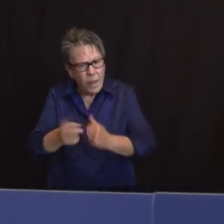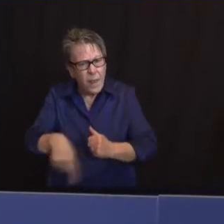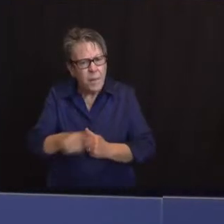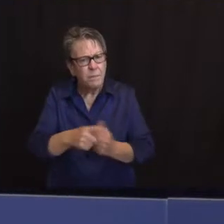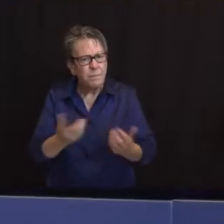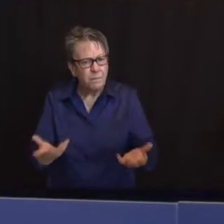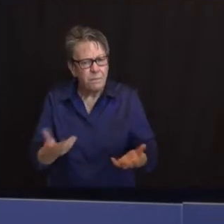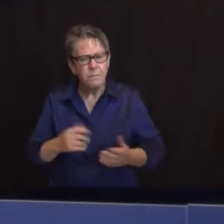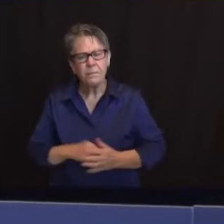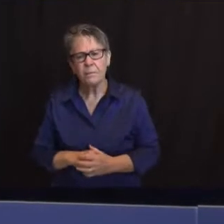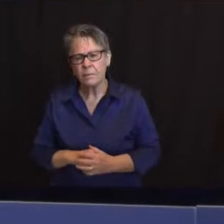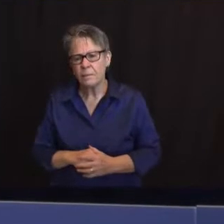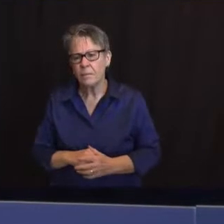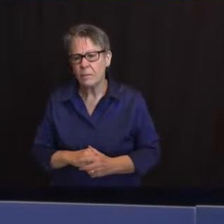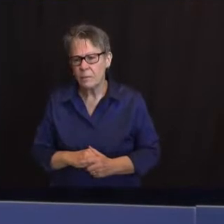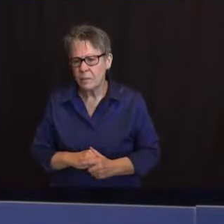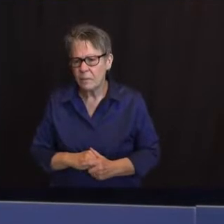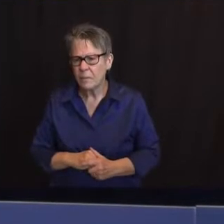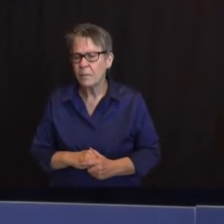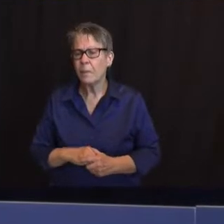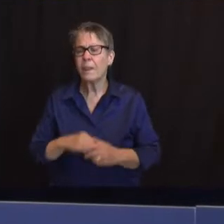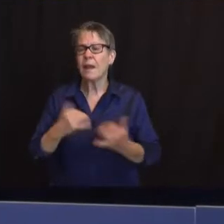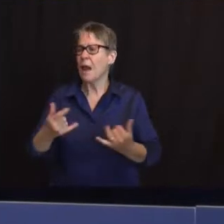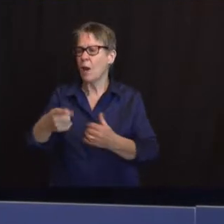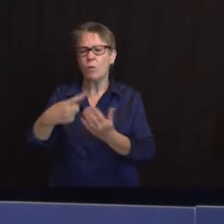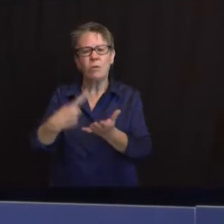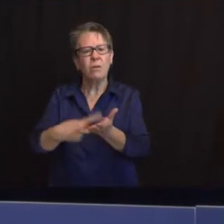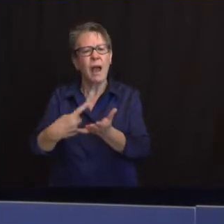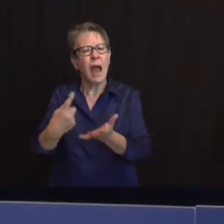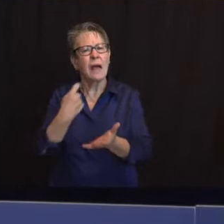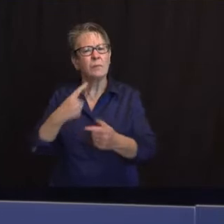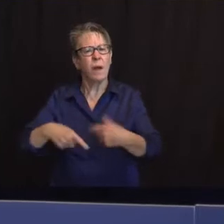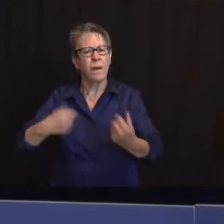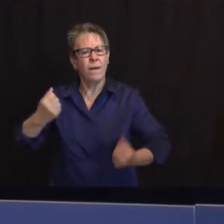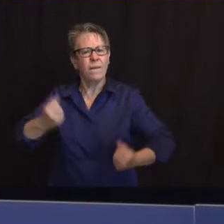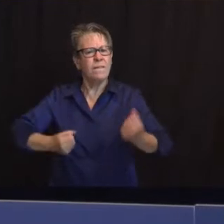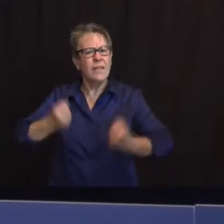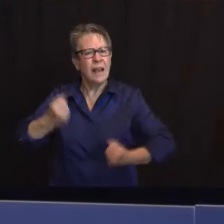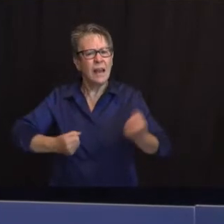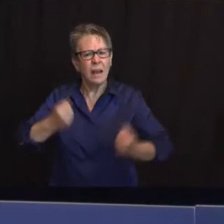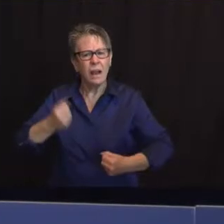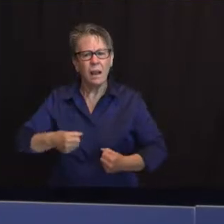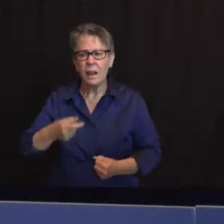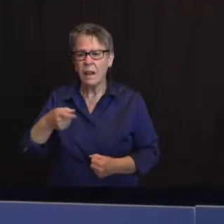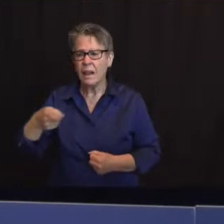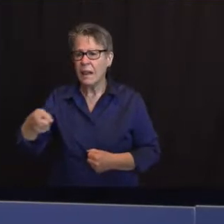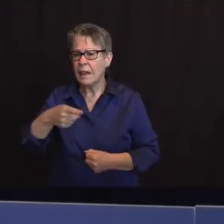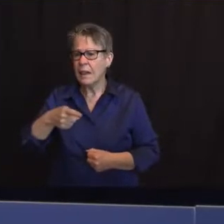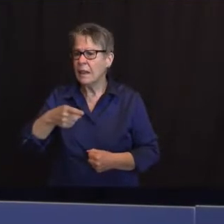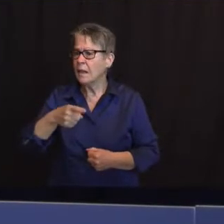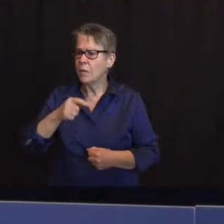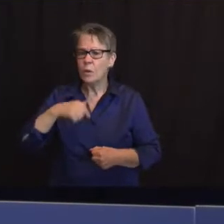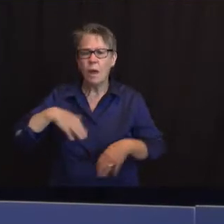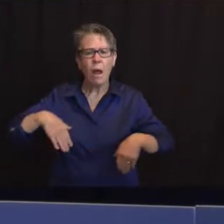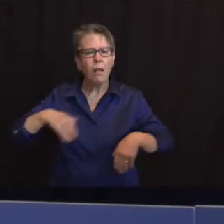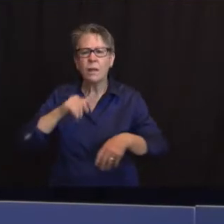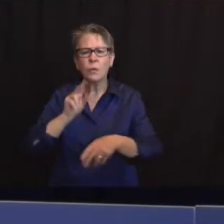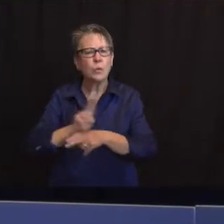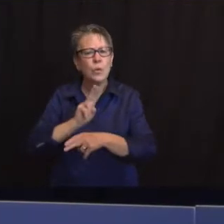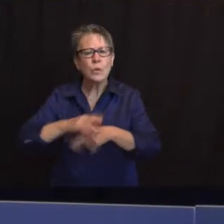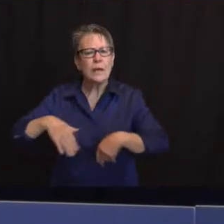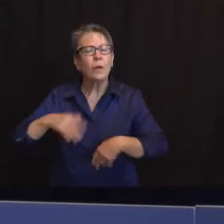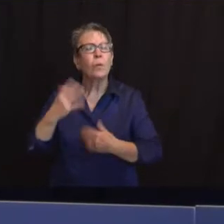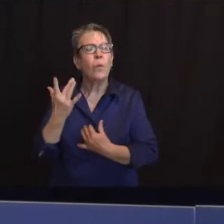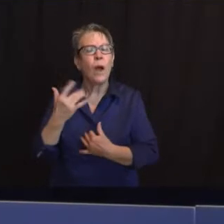to Department of Health, and then to be licensed under a health system in New Jersey. That process should